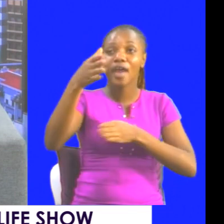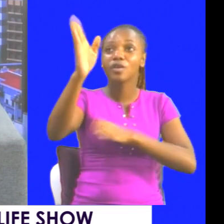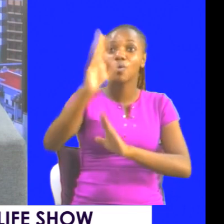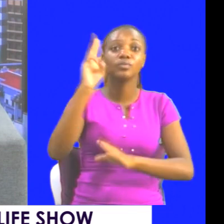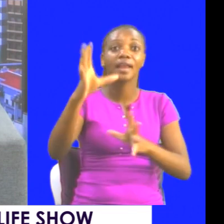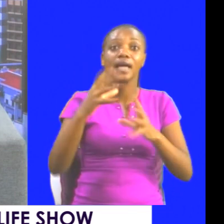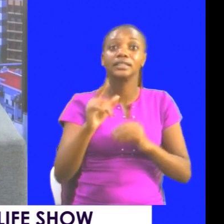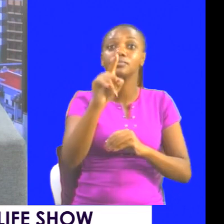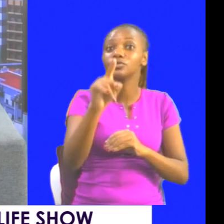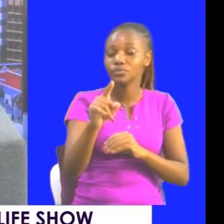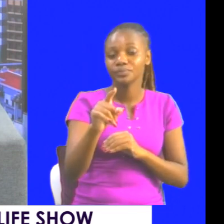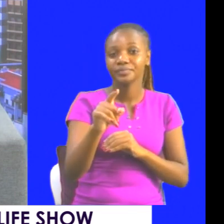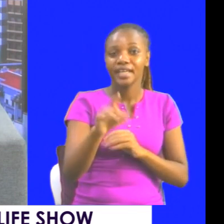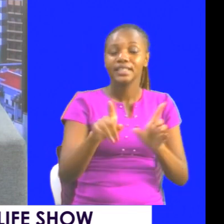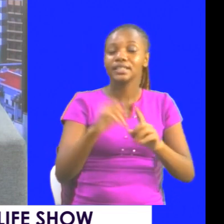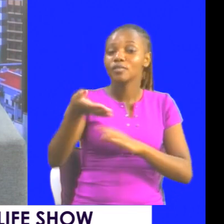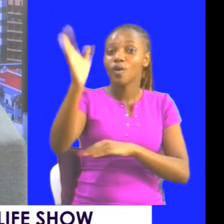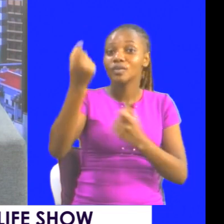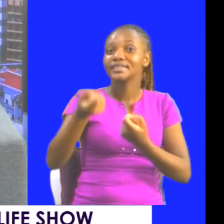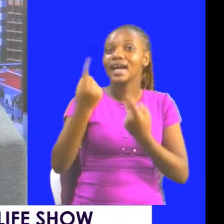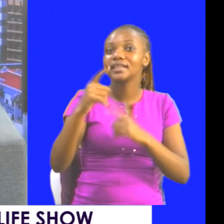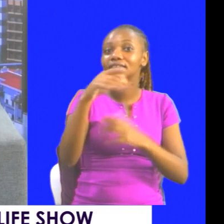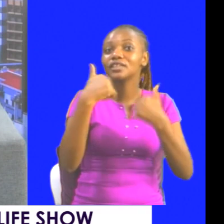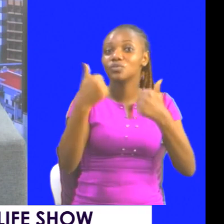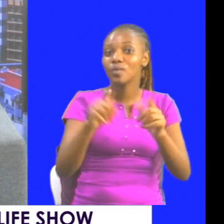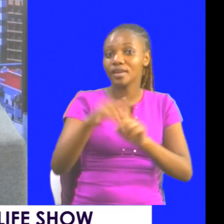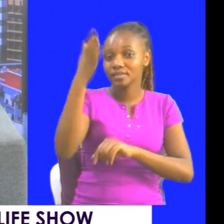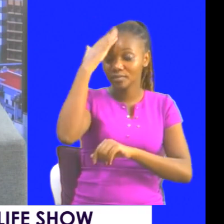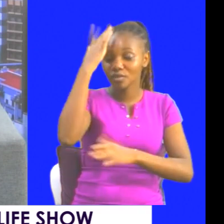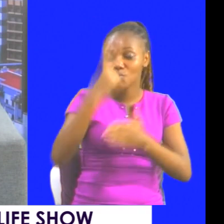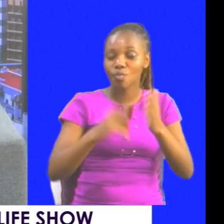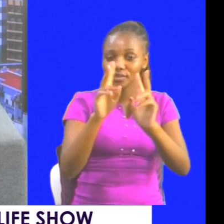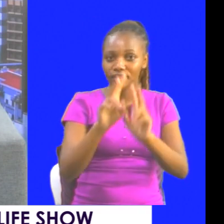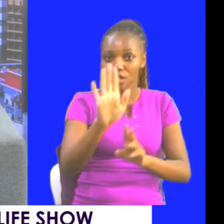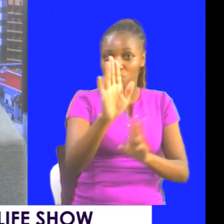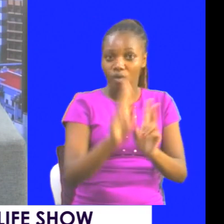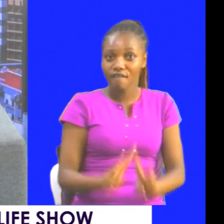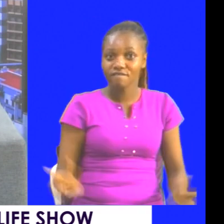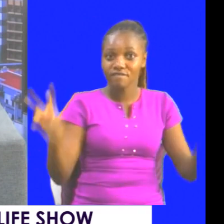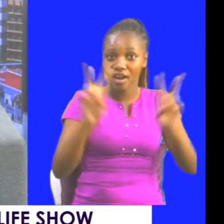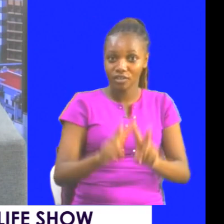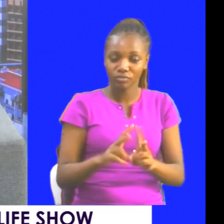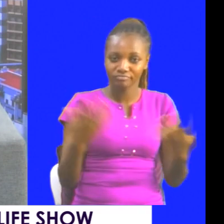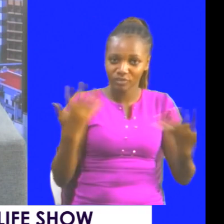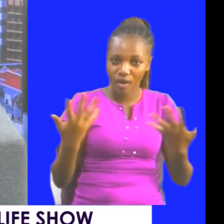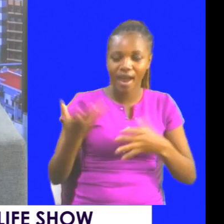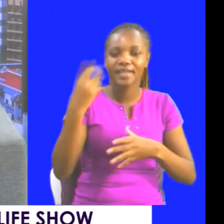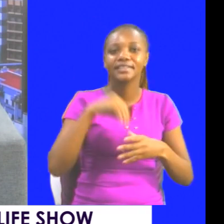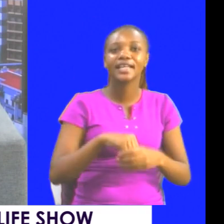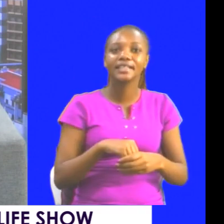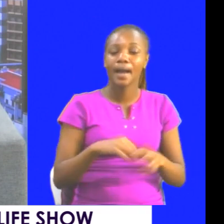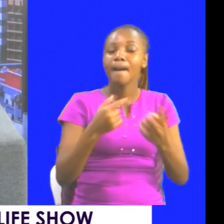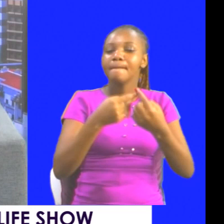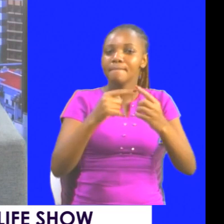are. God understands you. God knows that the value of you is in the inside.